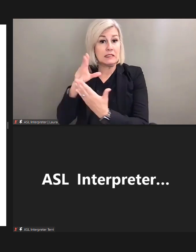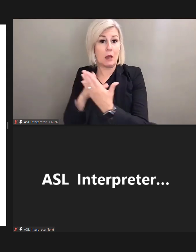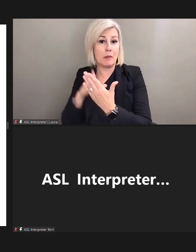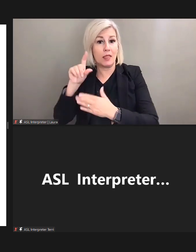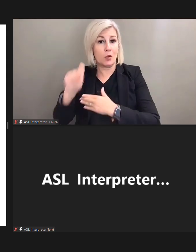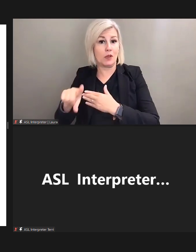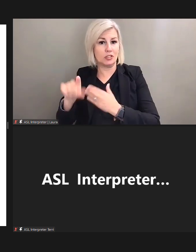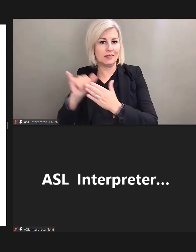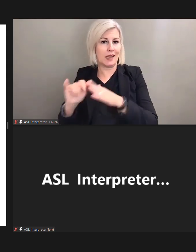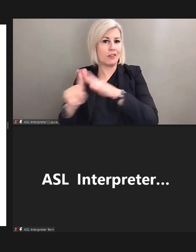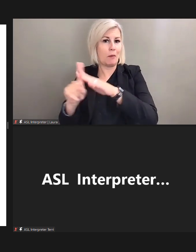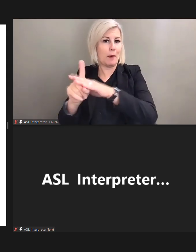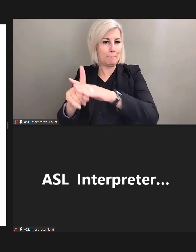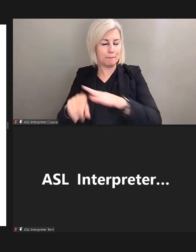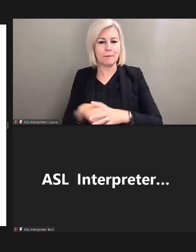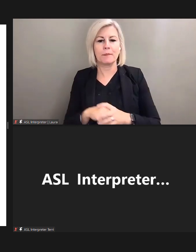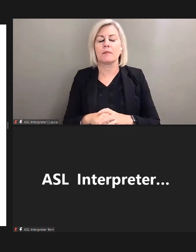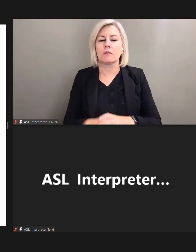are coming in.